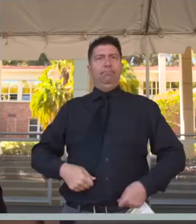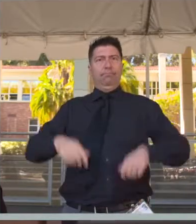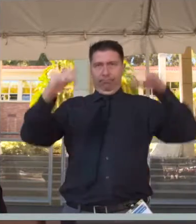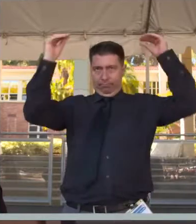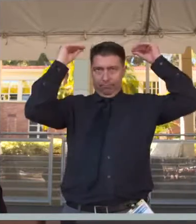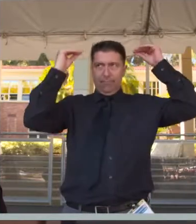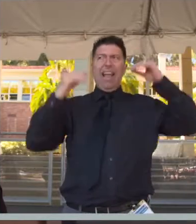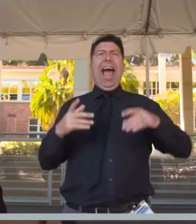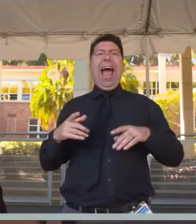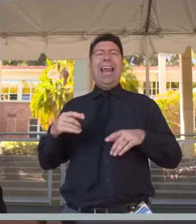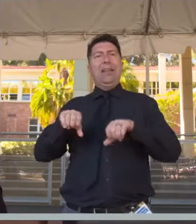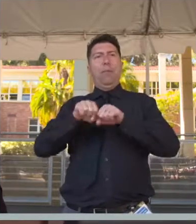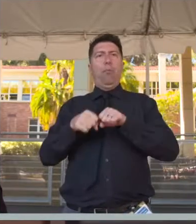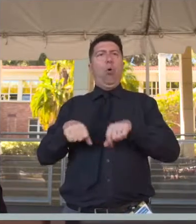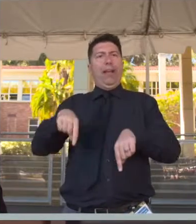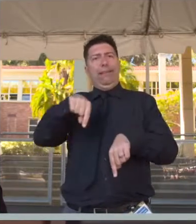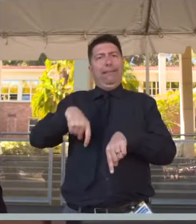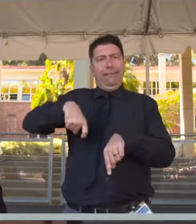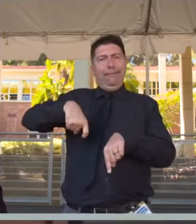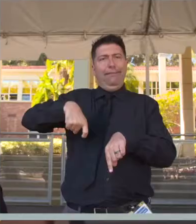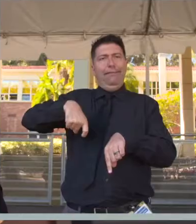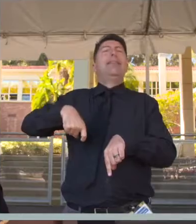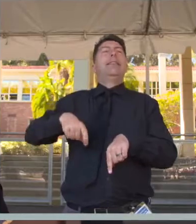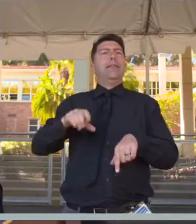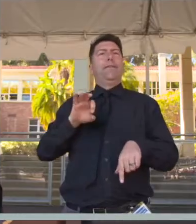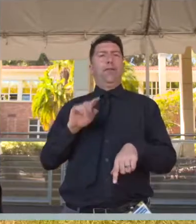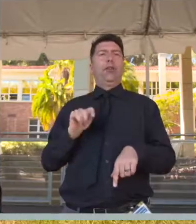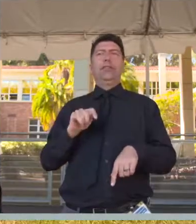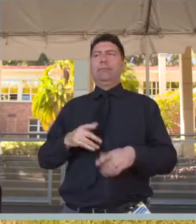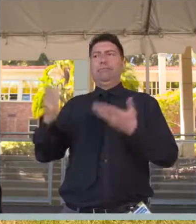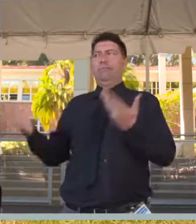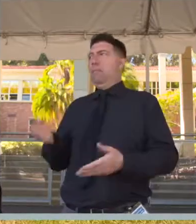from a broken foot. Please welcome Mai.